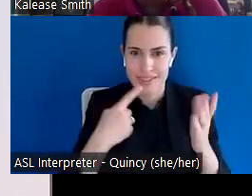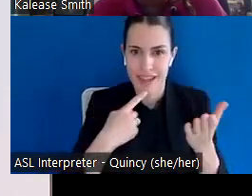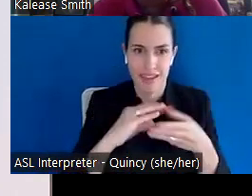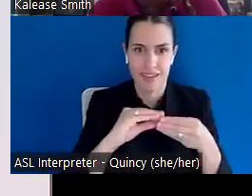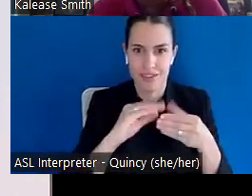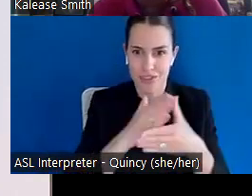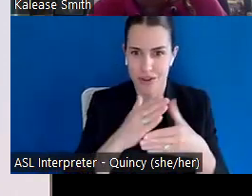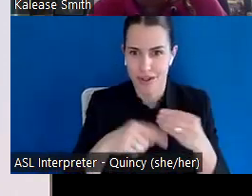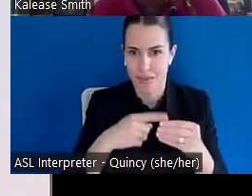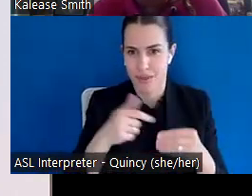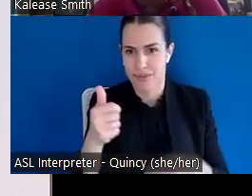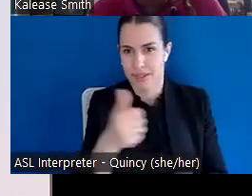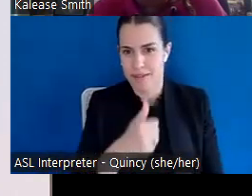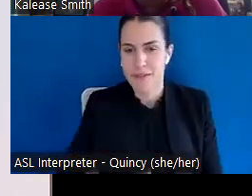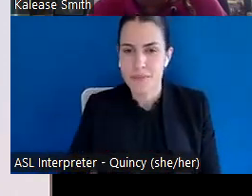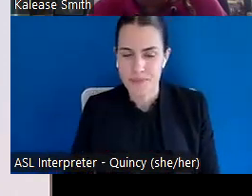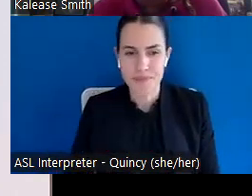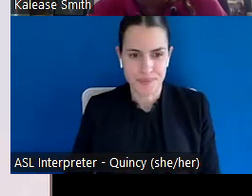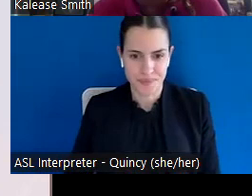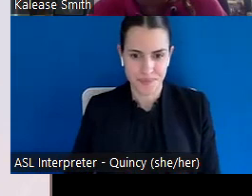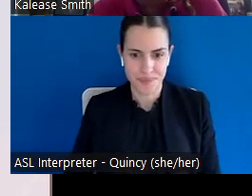So let's go to Menti